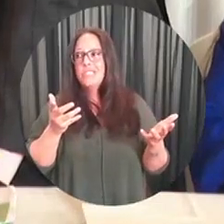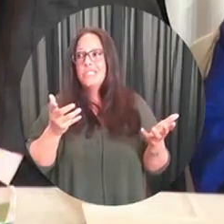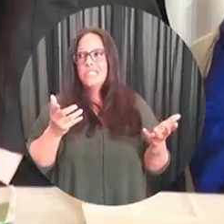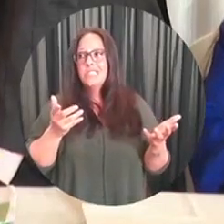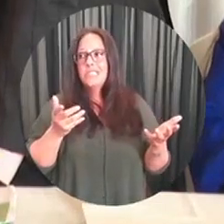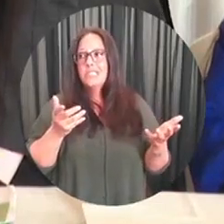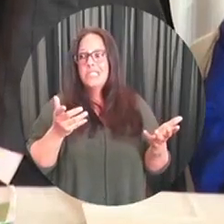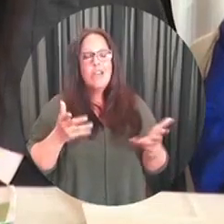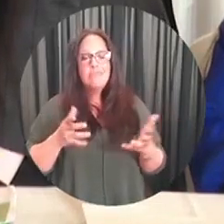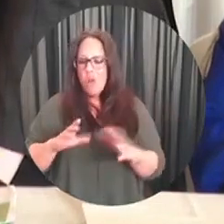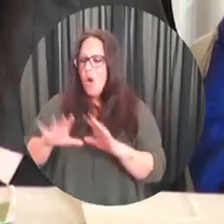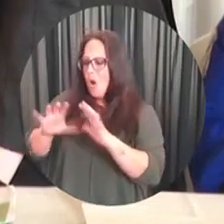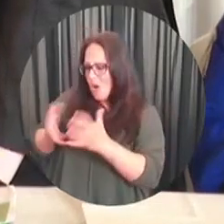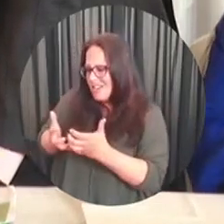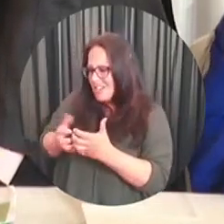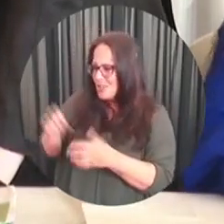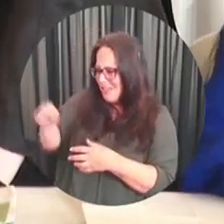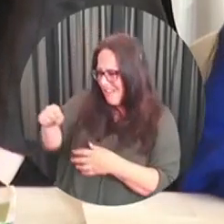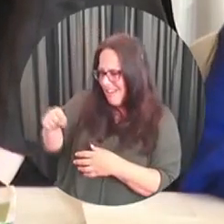organization. Yeah.